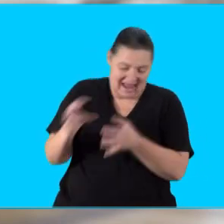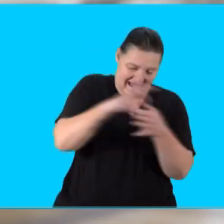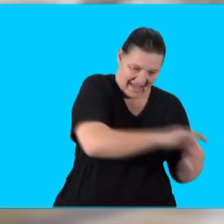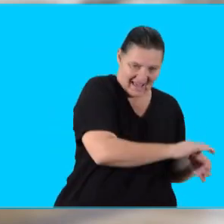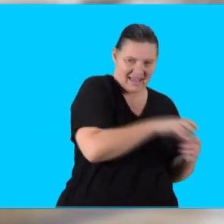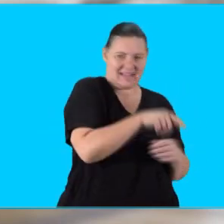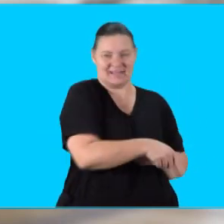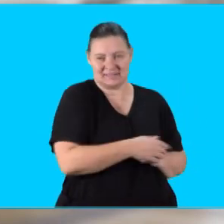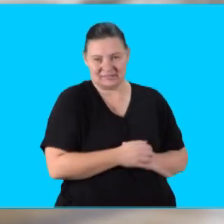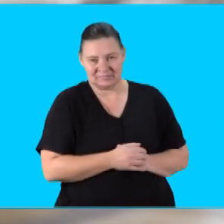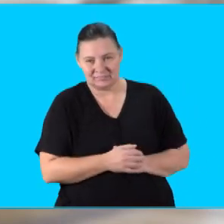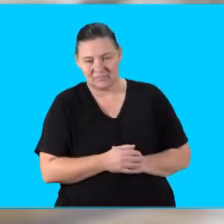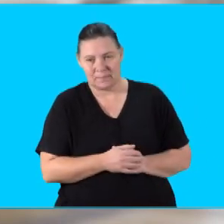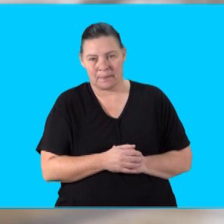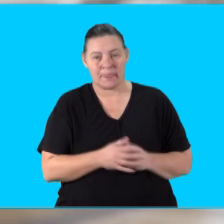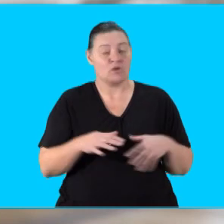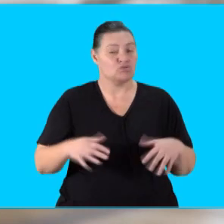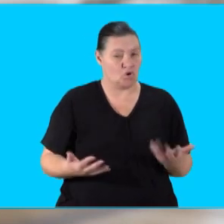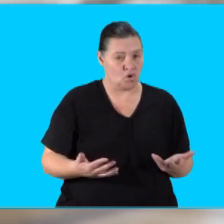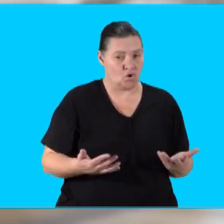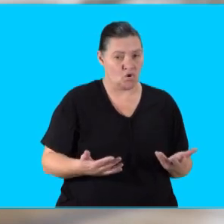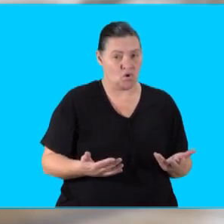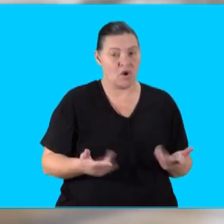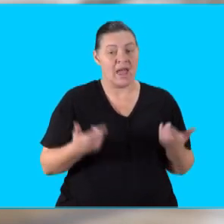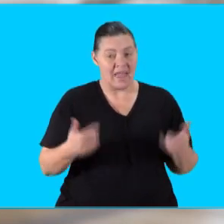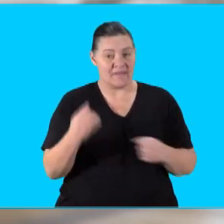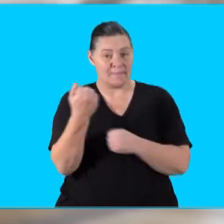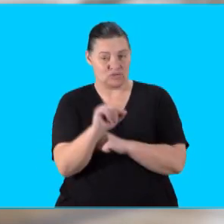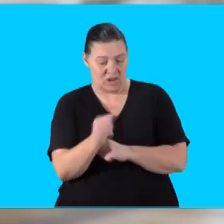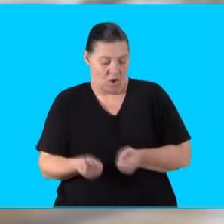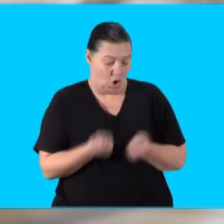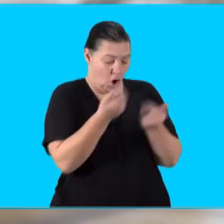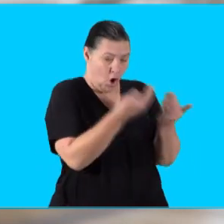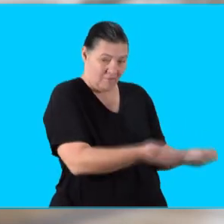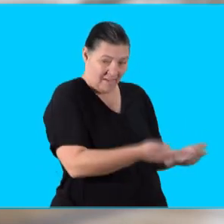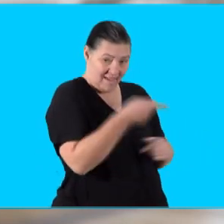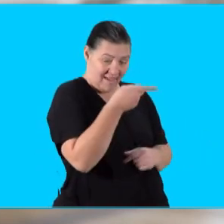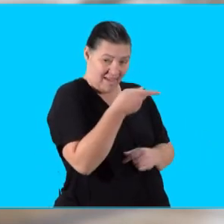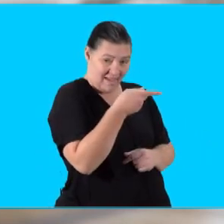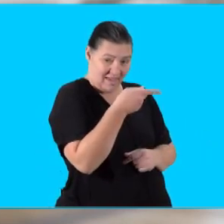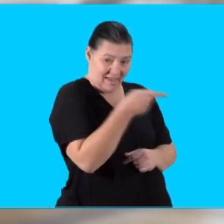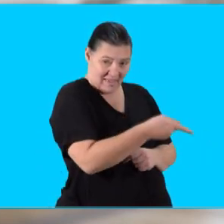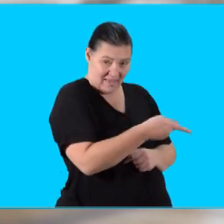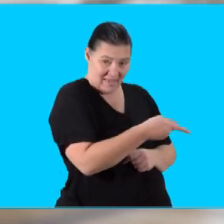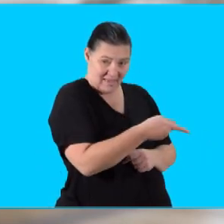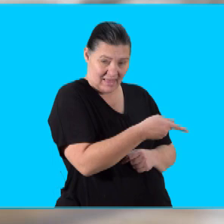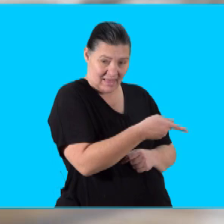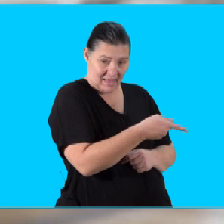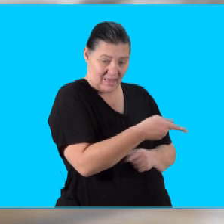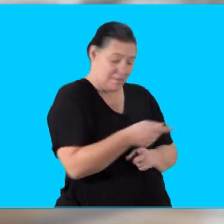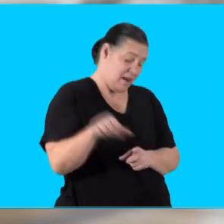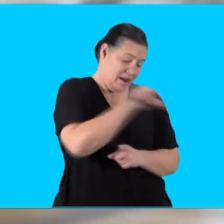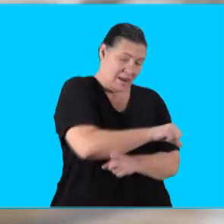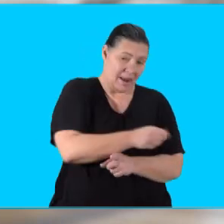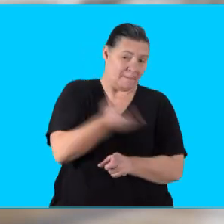the primary sector. So if they take their machines and offer them to the sector that is behind